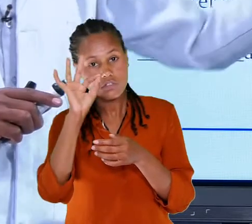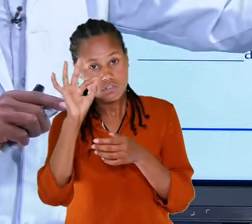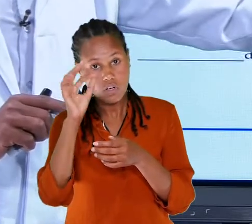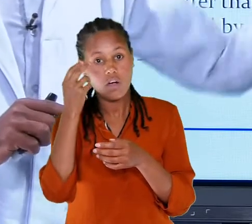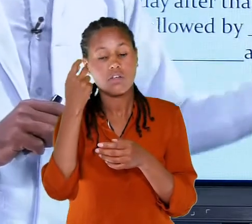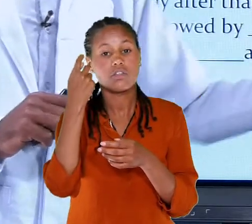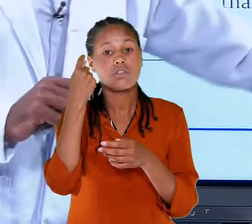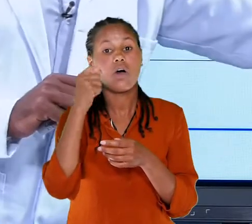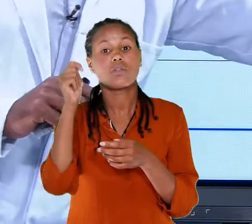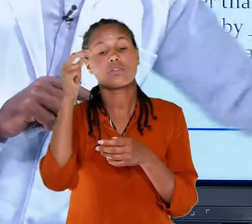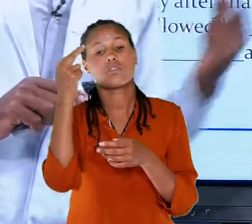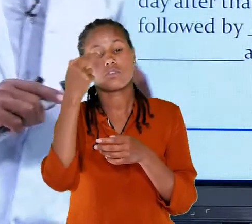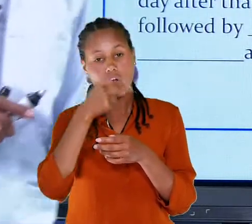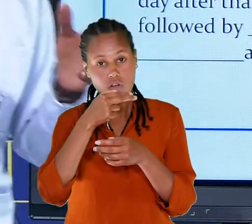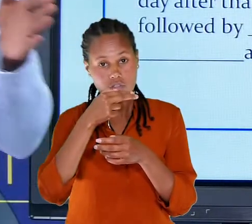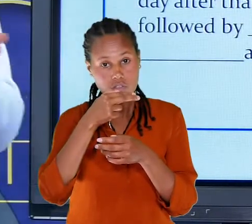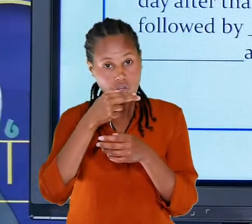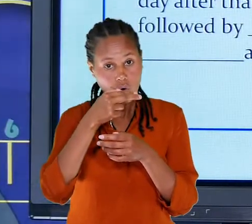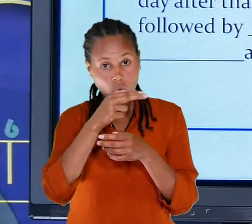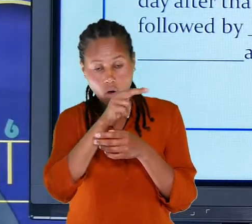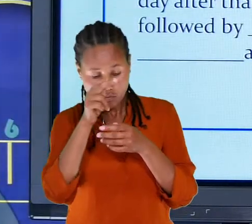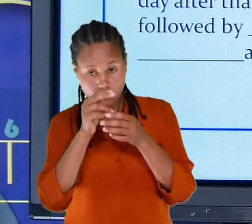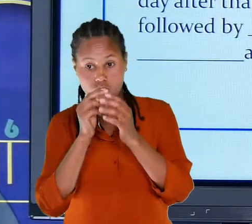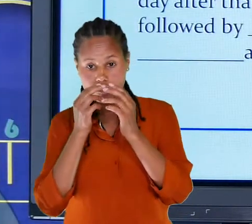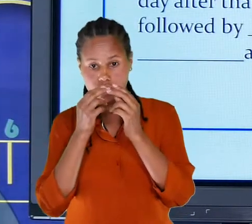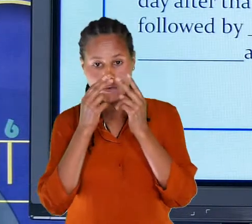Tuesday, Sunday, Thursday, in their order.